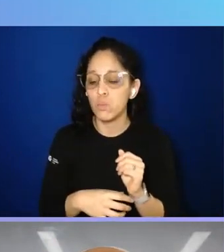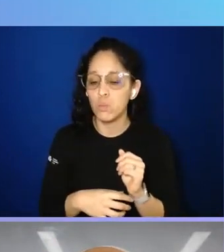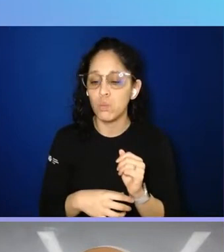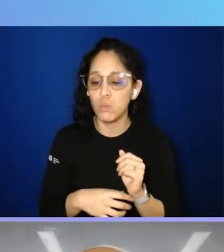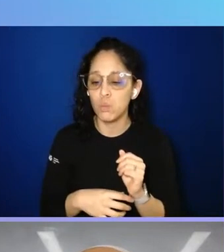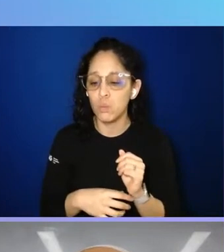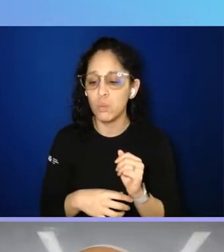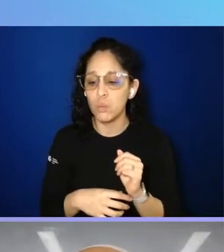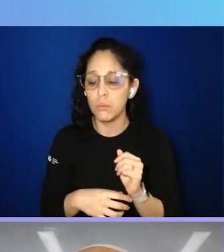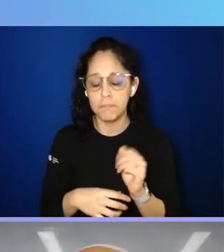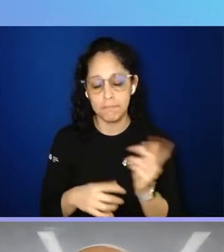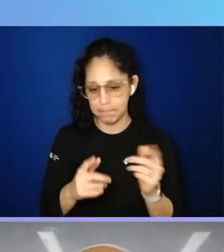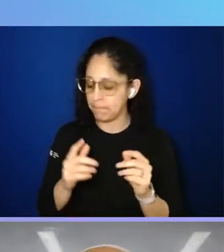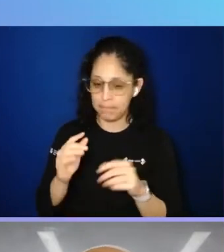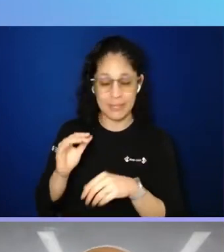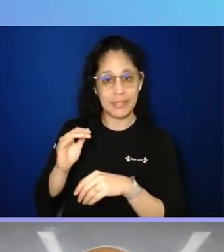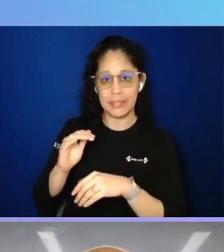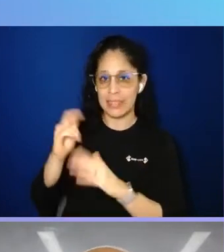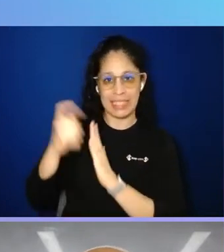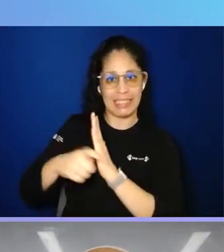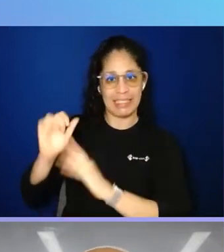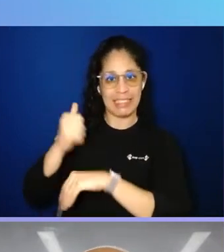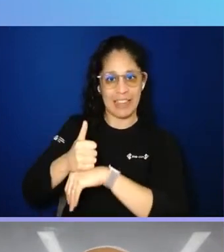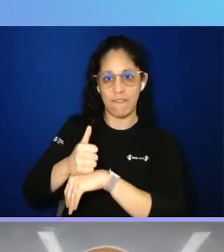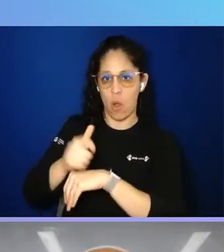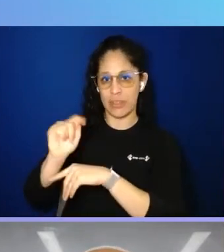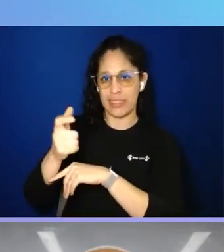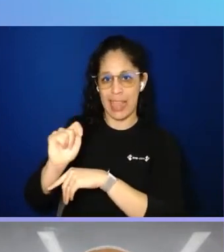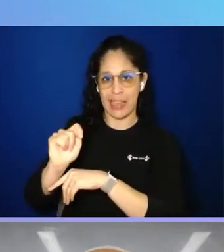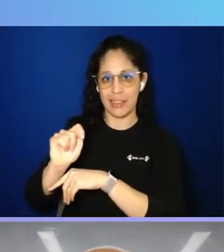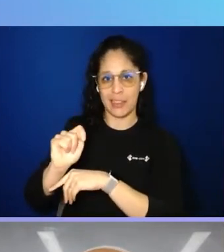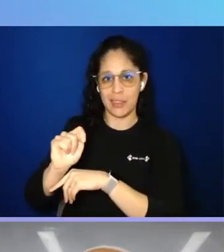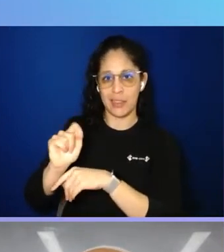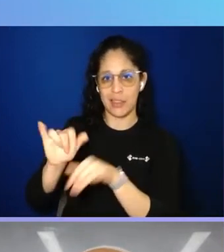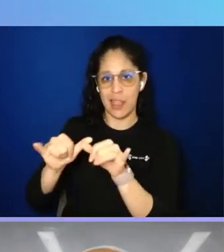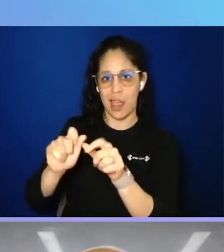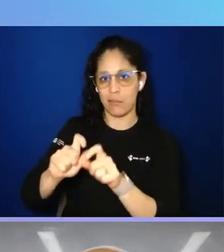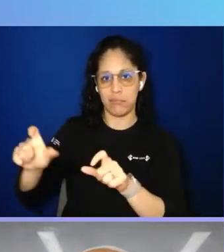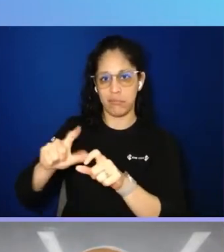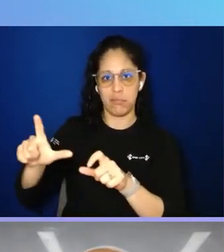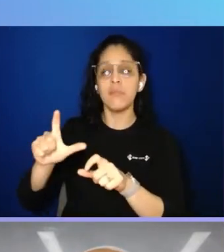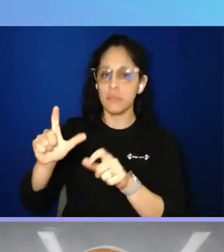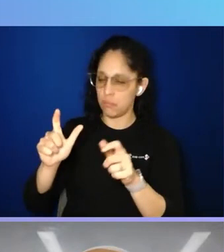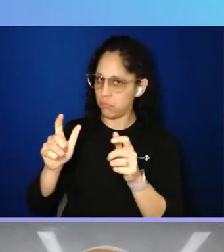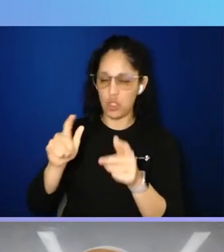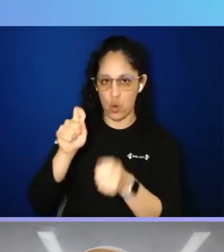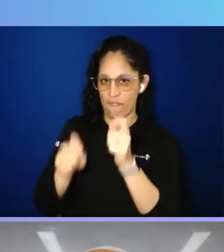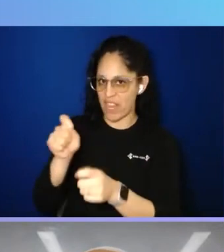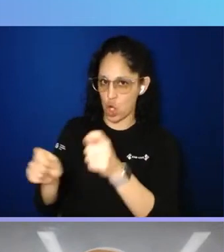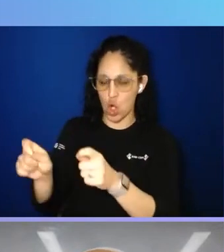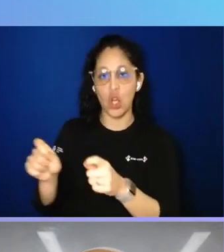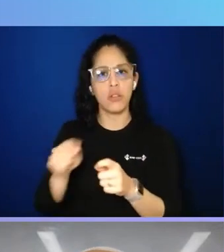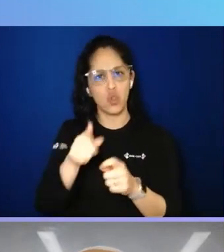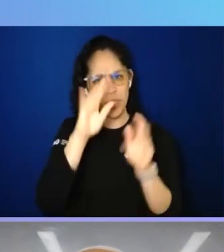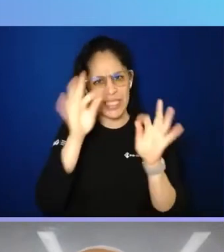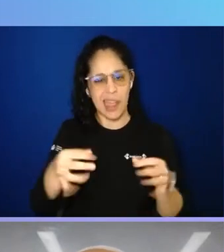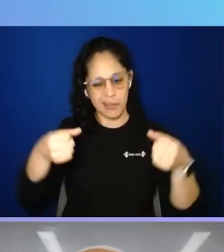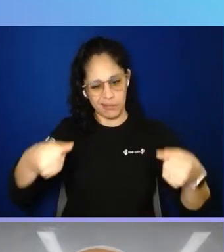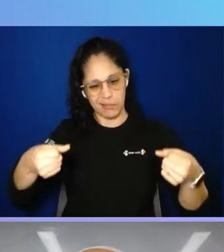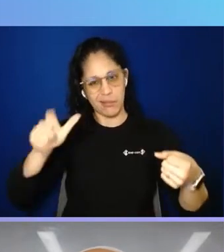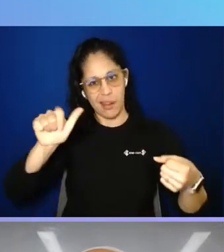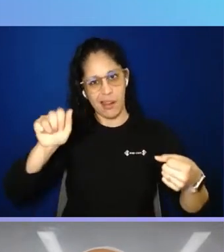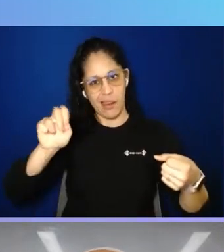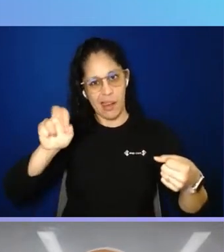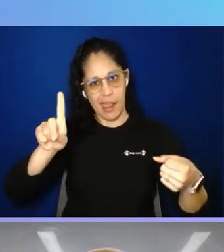you've configured the default text size, then and you are in an iPad that is in landscape, for example, the text won't take the whole width of the